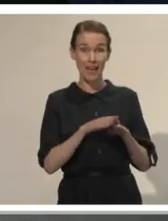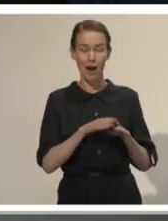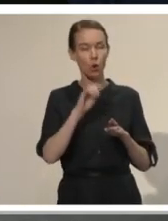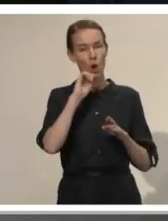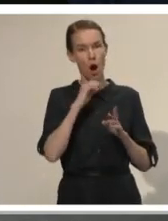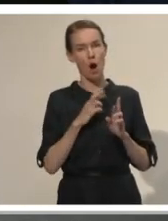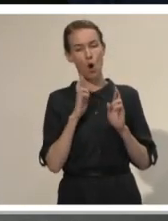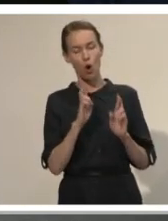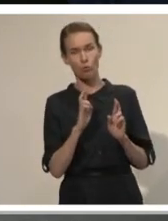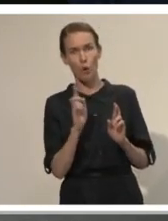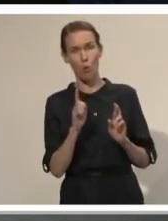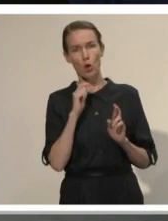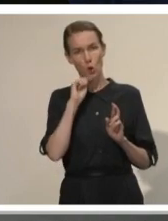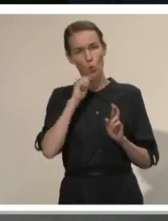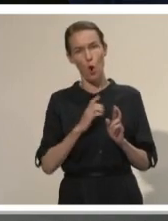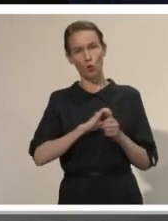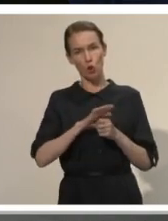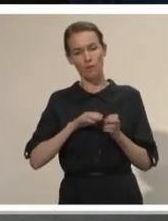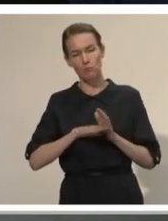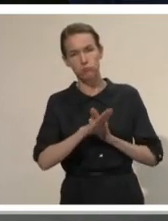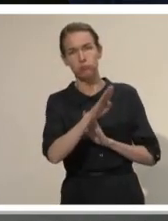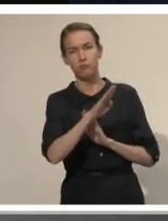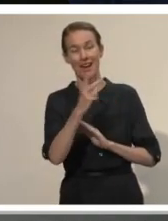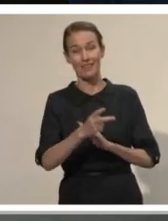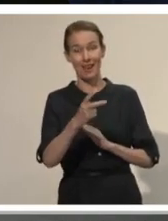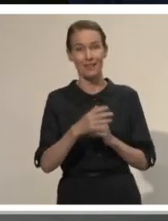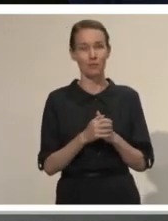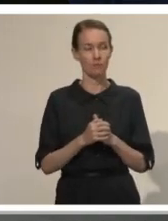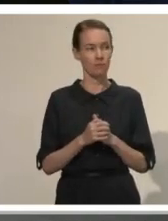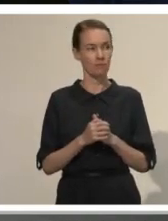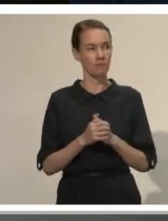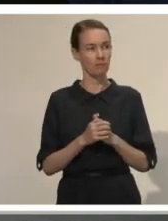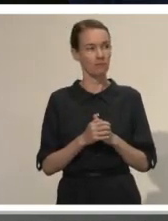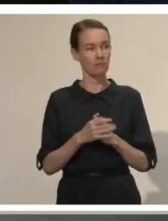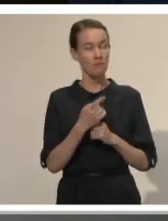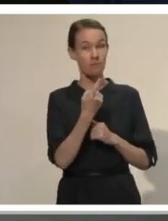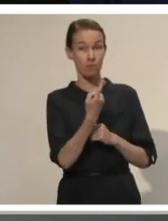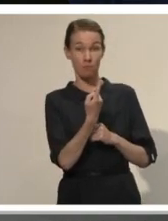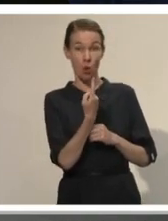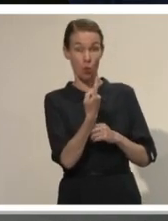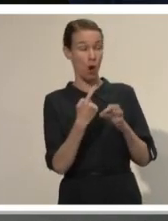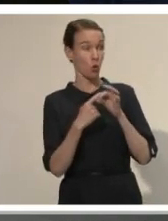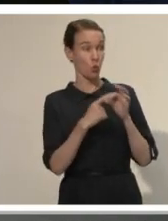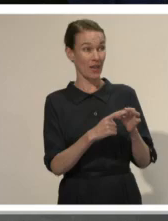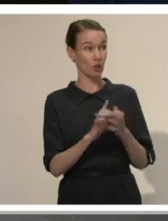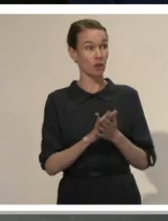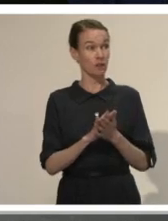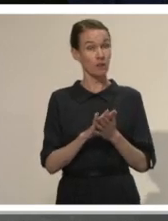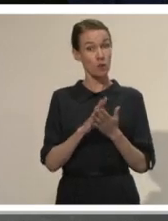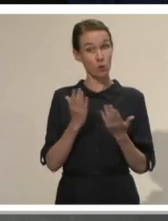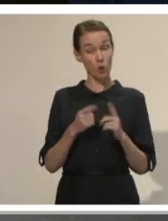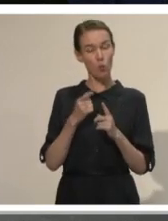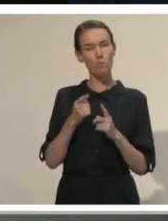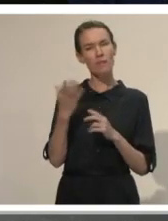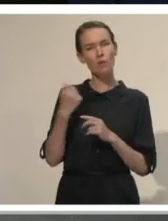been asked, but how many of those probable cases have returned negative tests? Of all the probable cases?